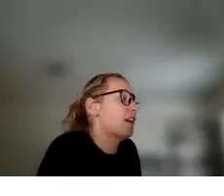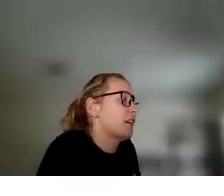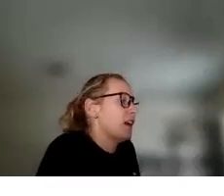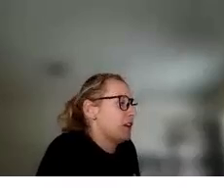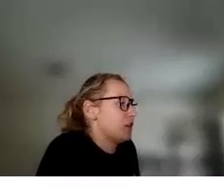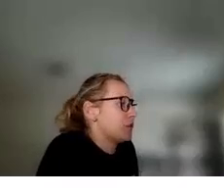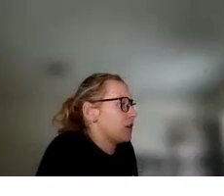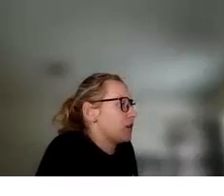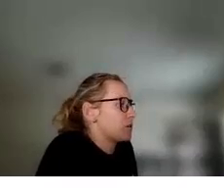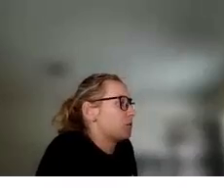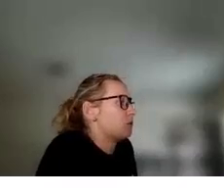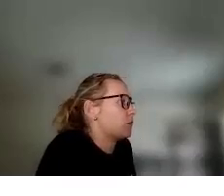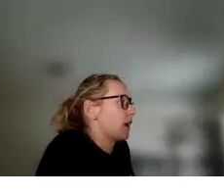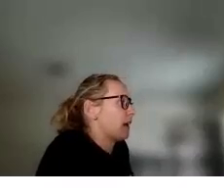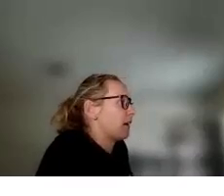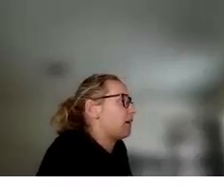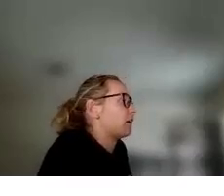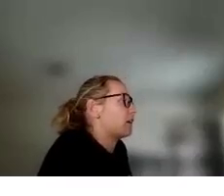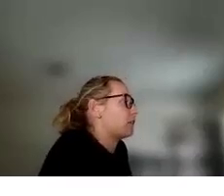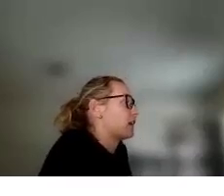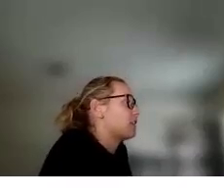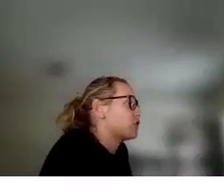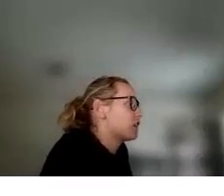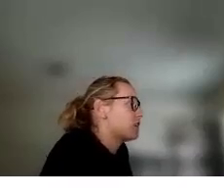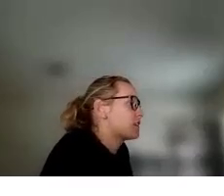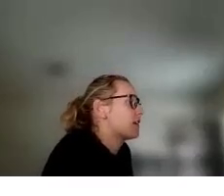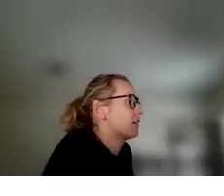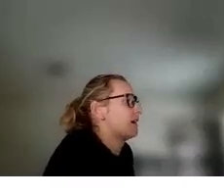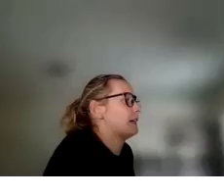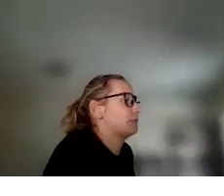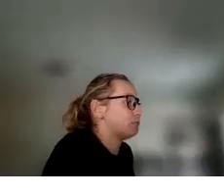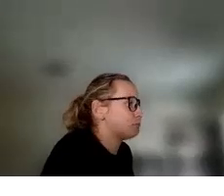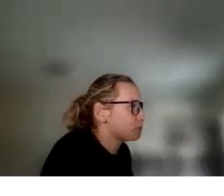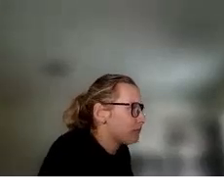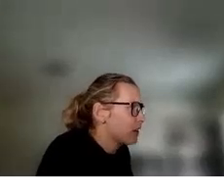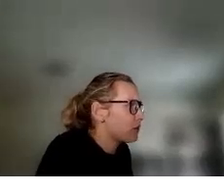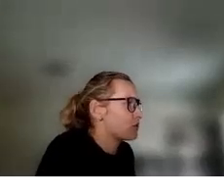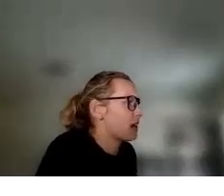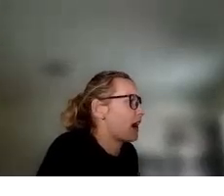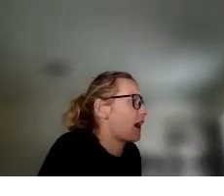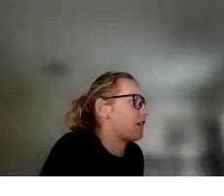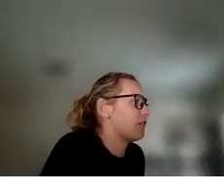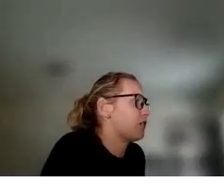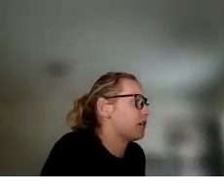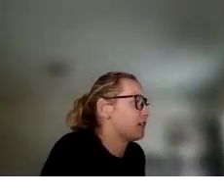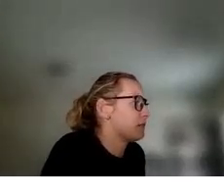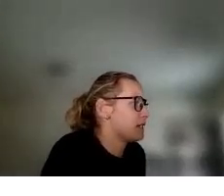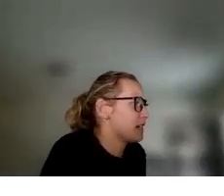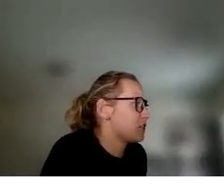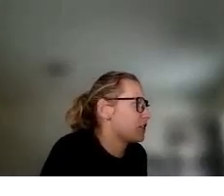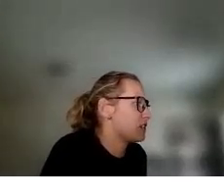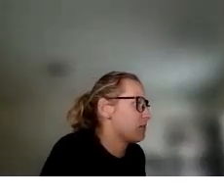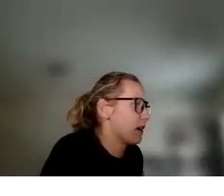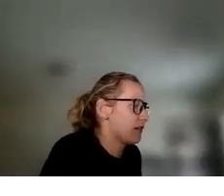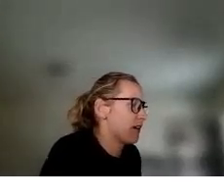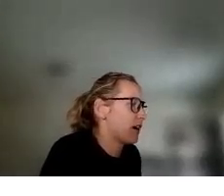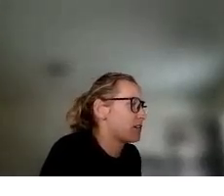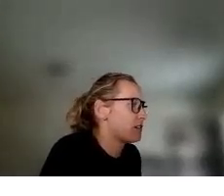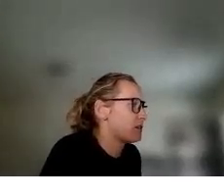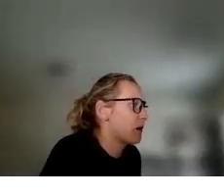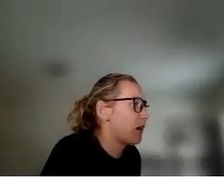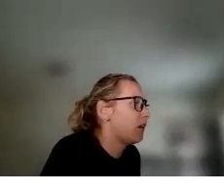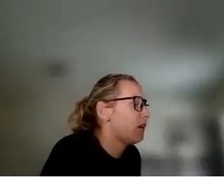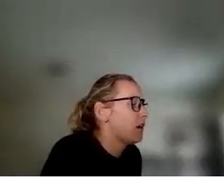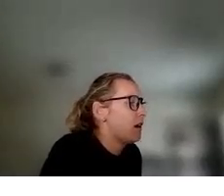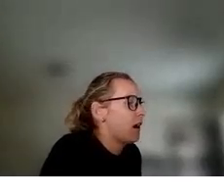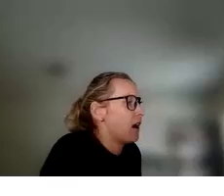outlined there. And you can also look at our rate sheets Those have unit limitations and